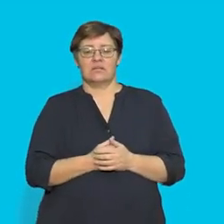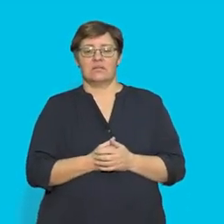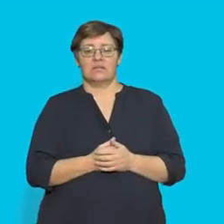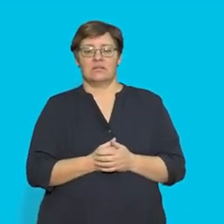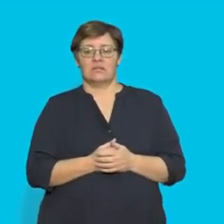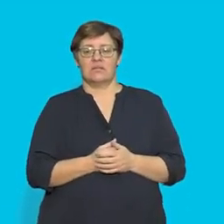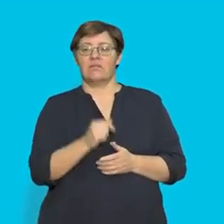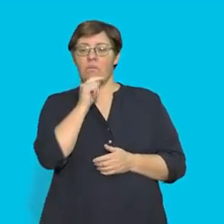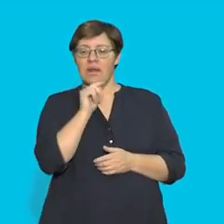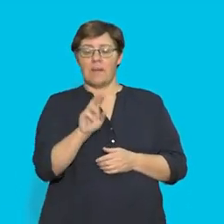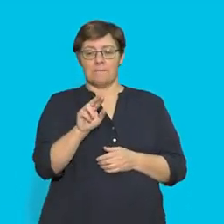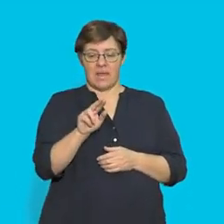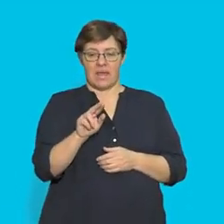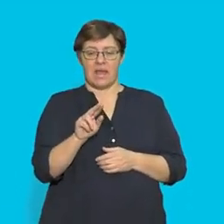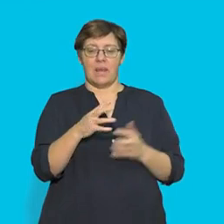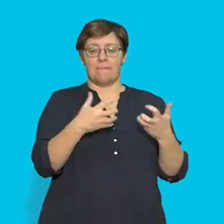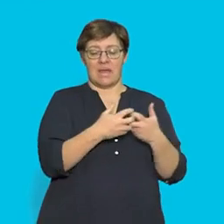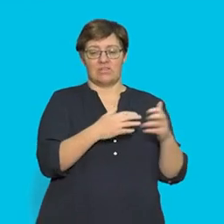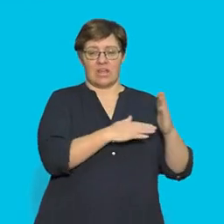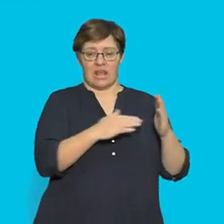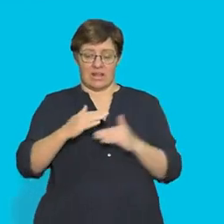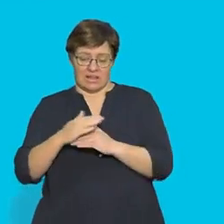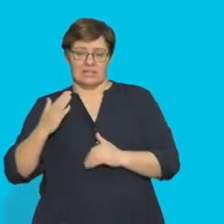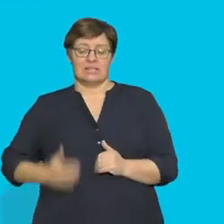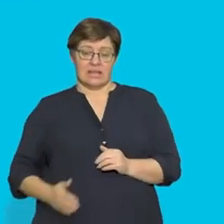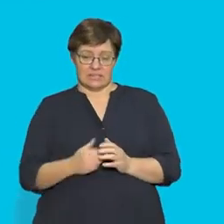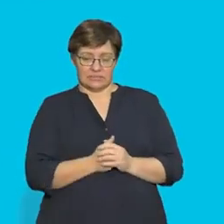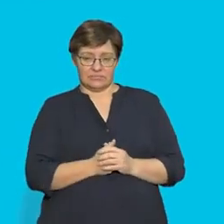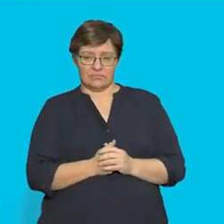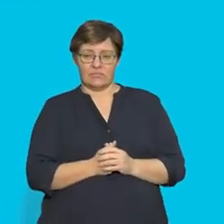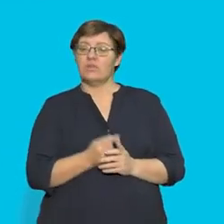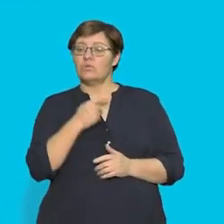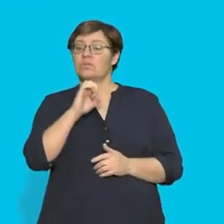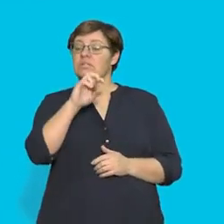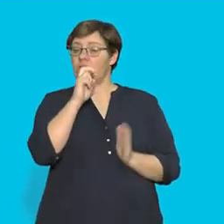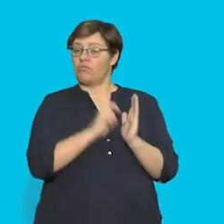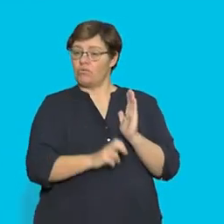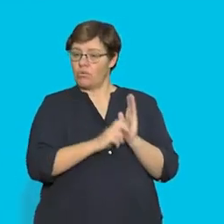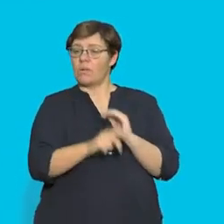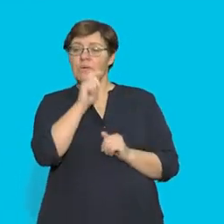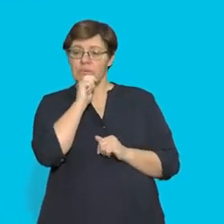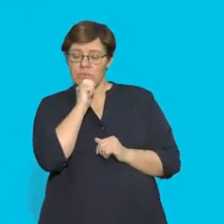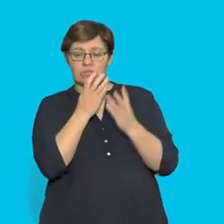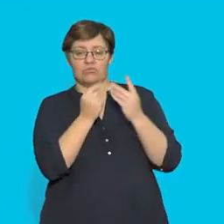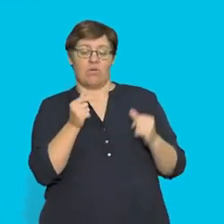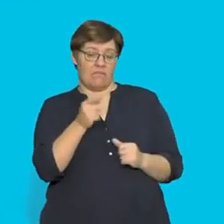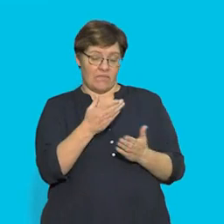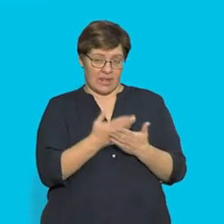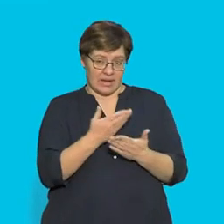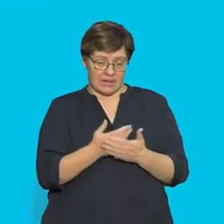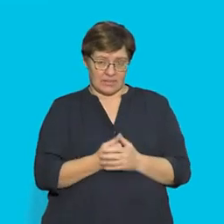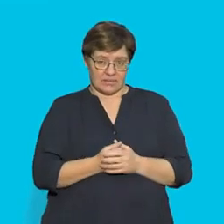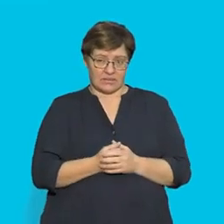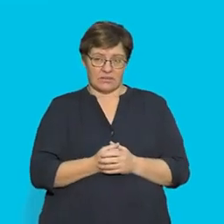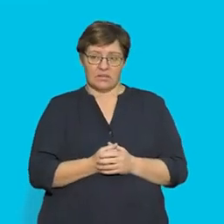So in other words, we will have one pair of matching angles and side. then we can use sine rule to solve that